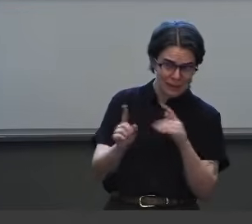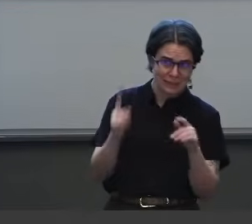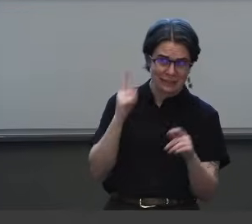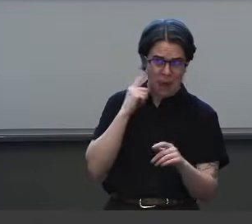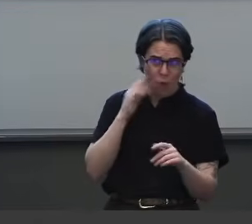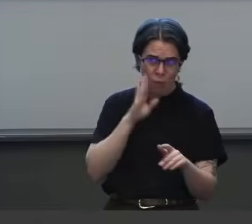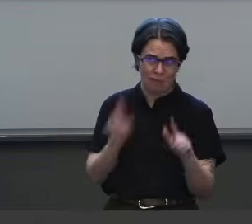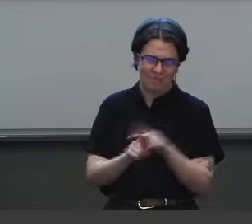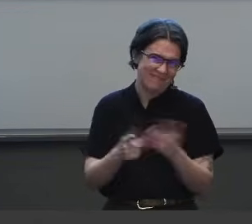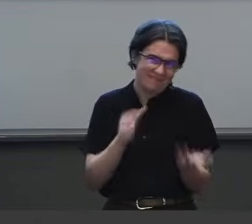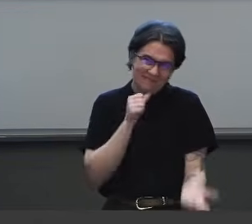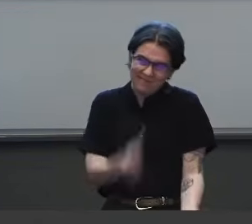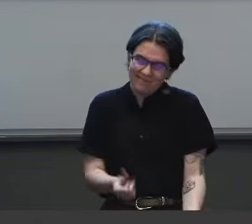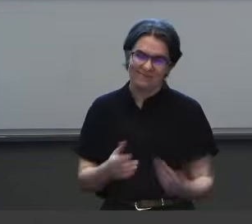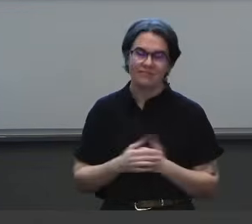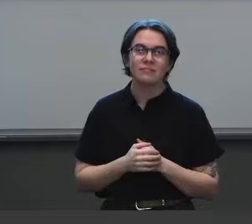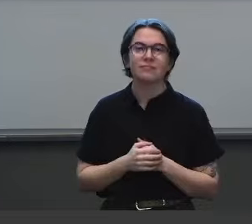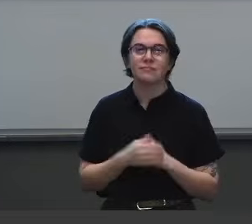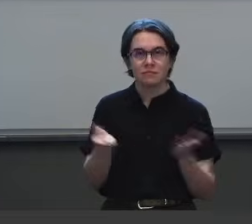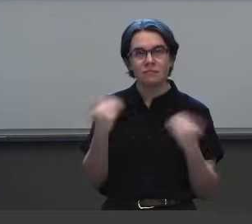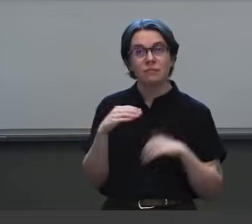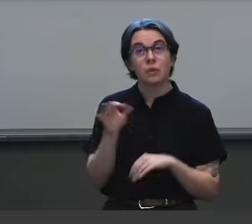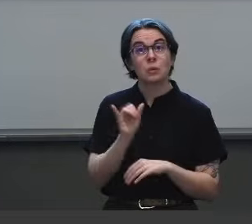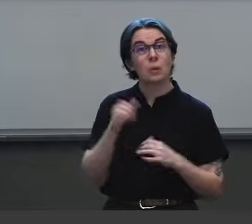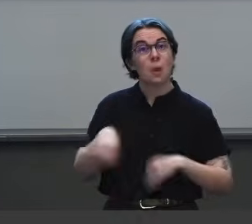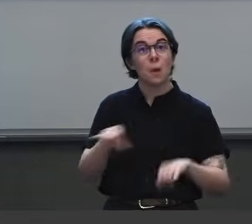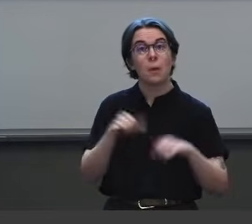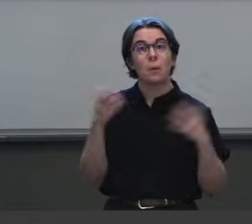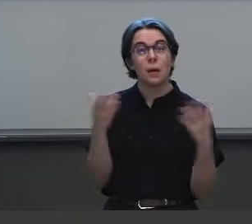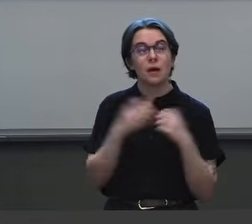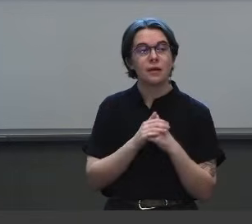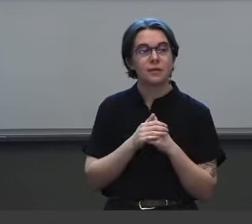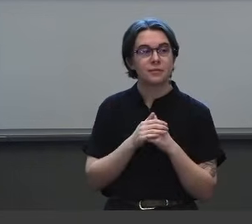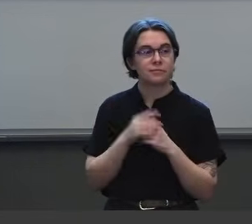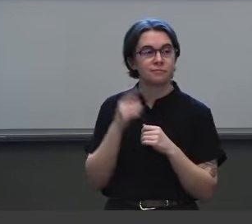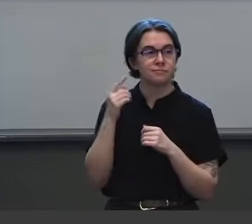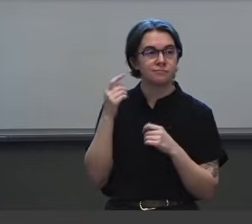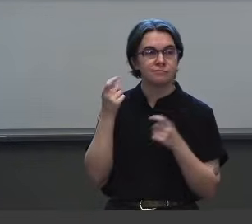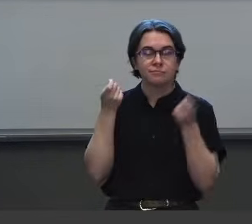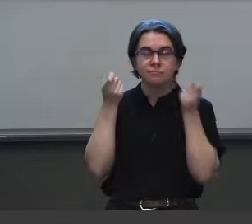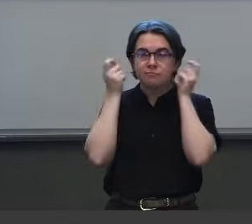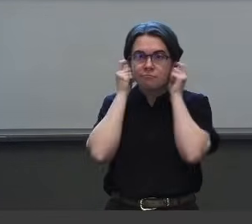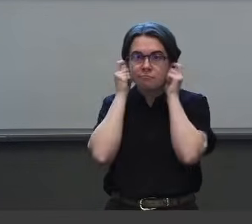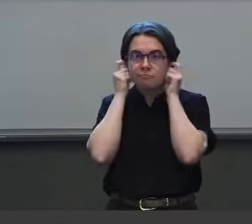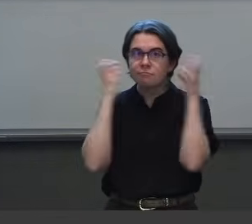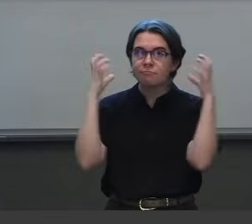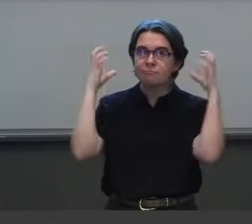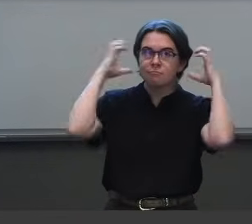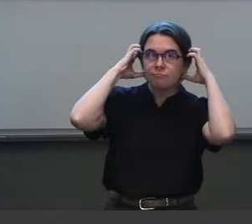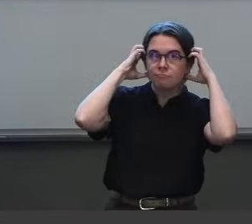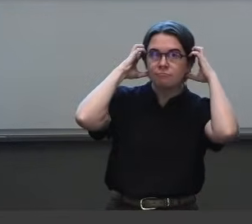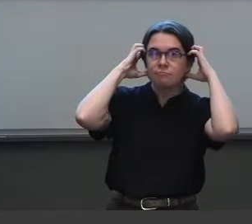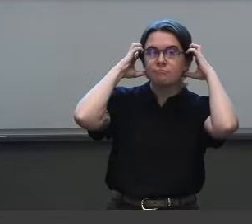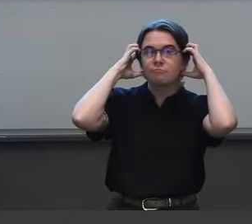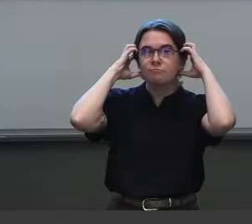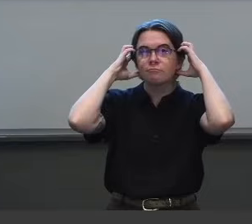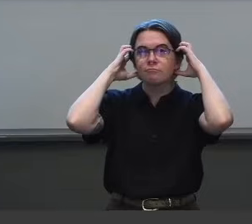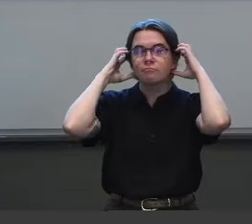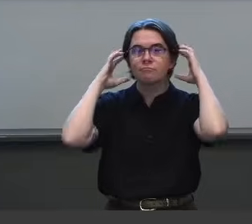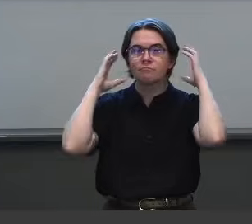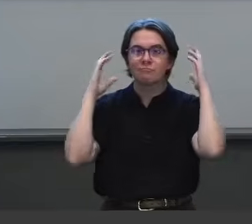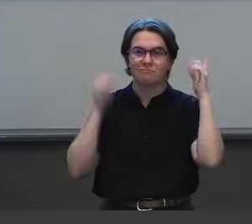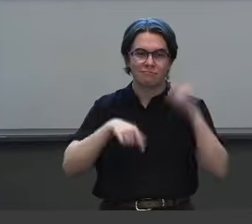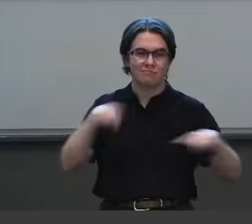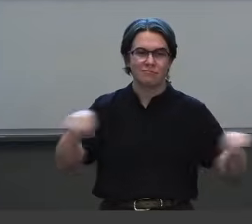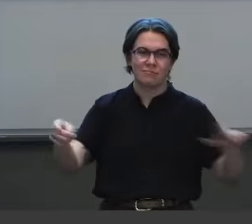Wearables, as we've talked about today, are also really common. Everything from ear defenders, earplugs, to advanced